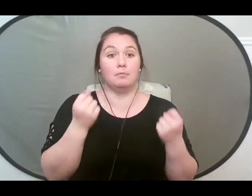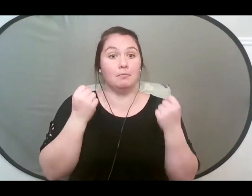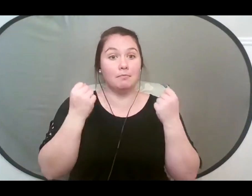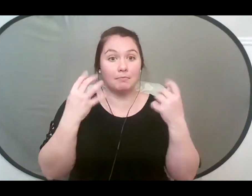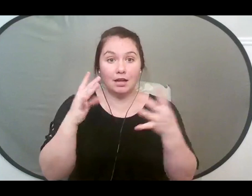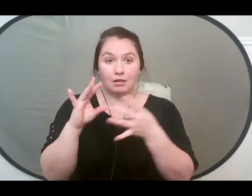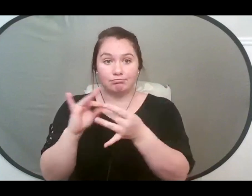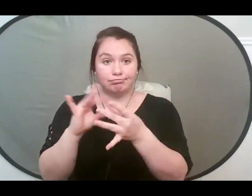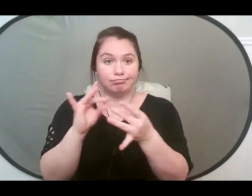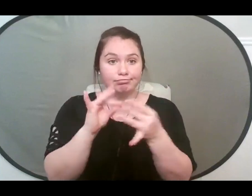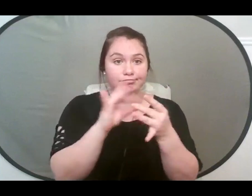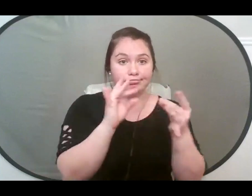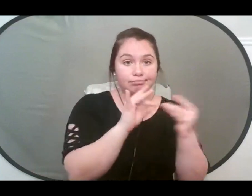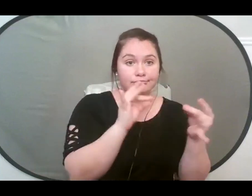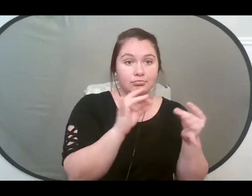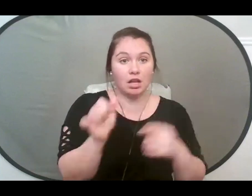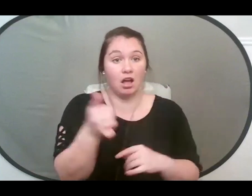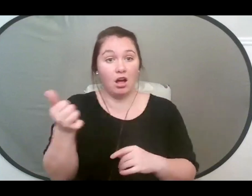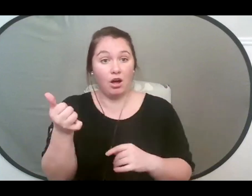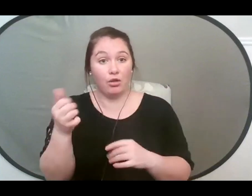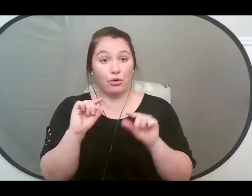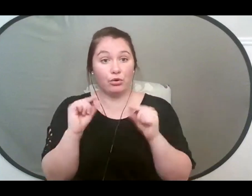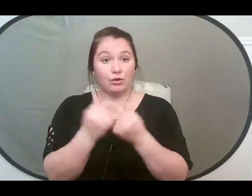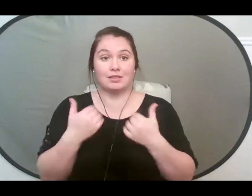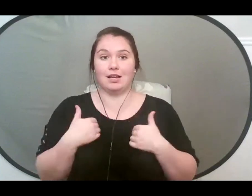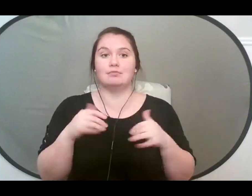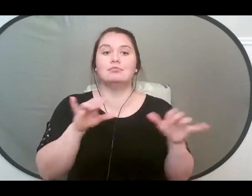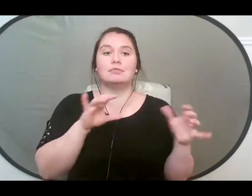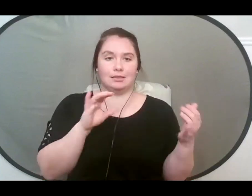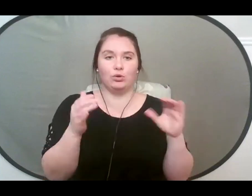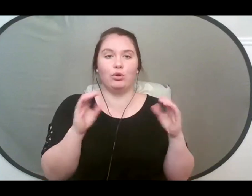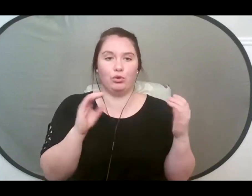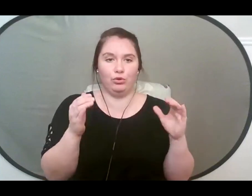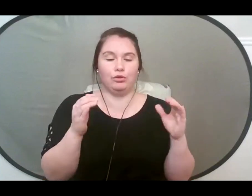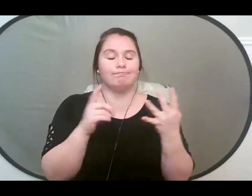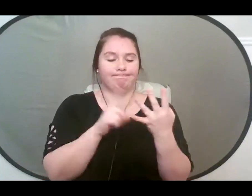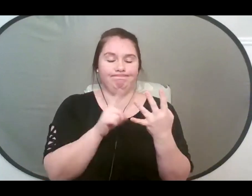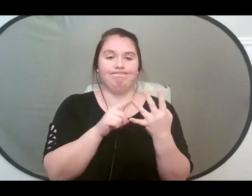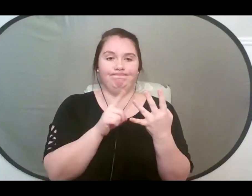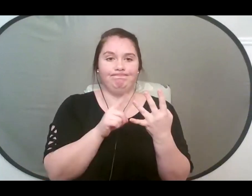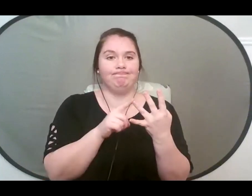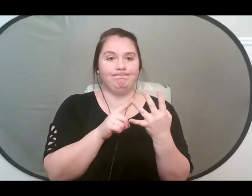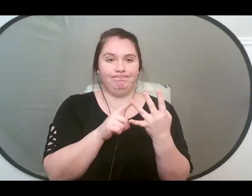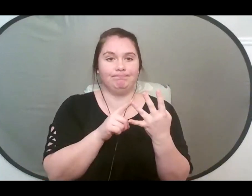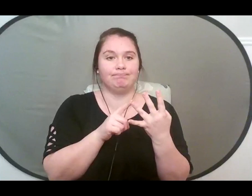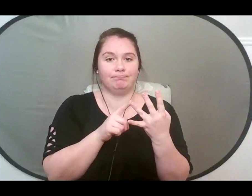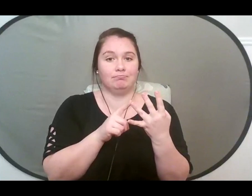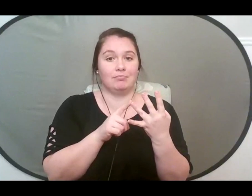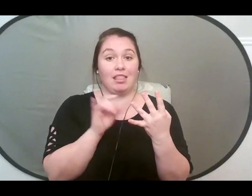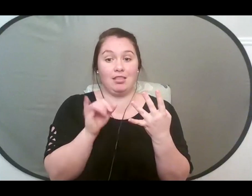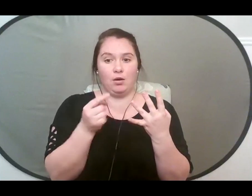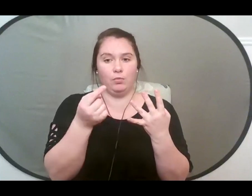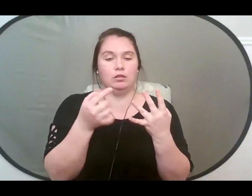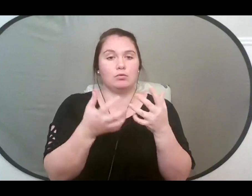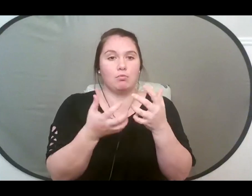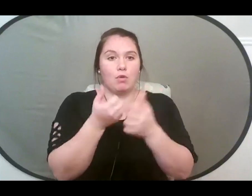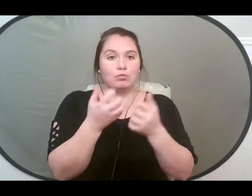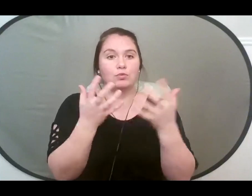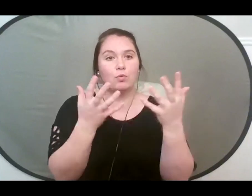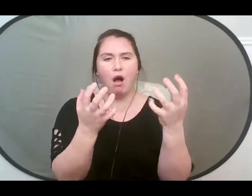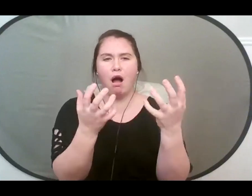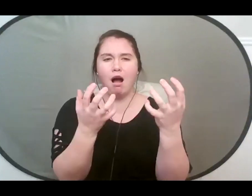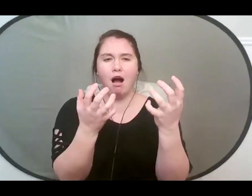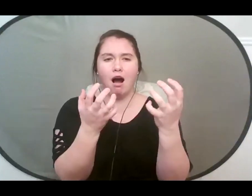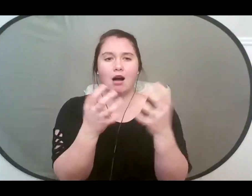other groups, very similar. Option 3, the replacement school, is the most attractive and desired. We did